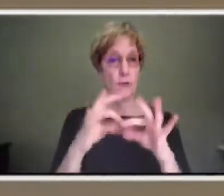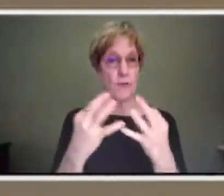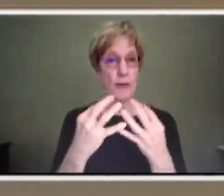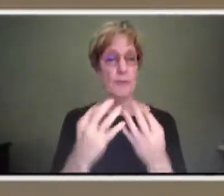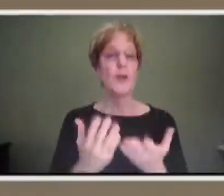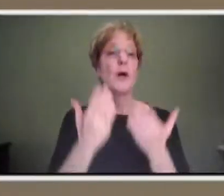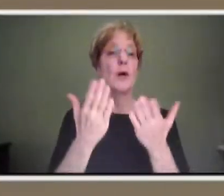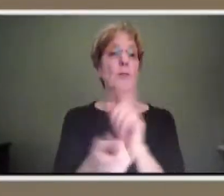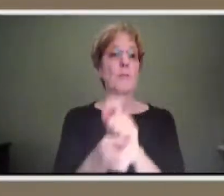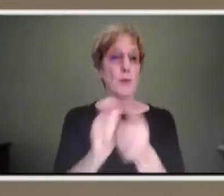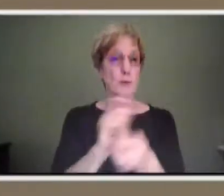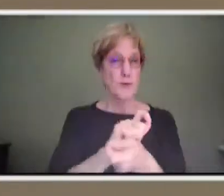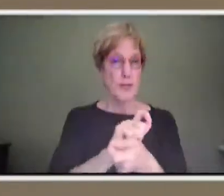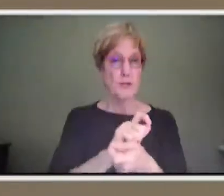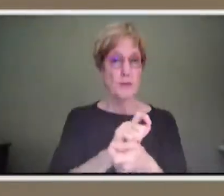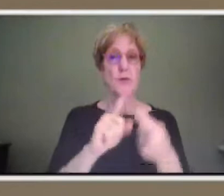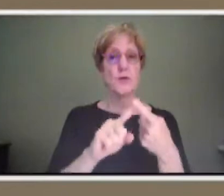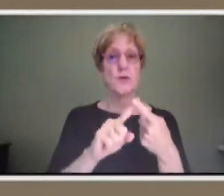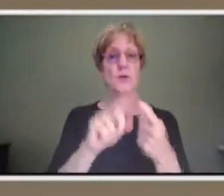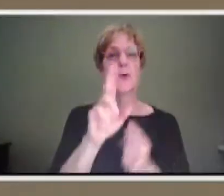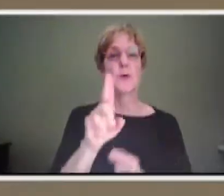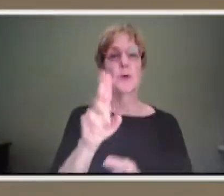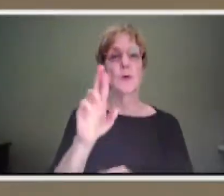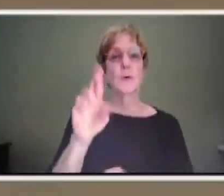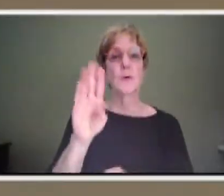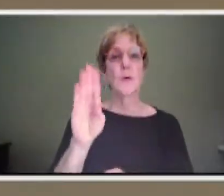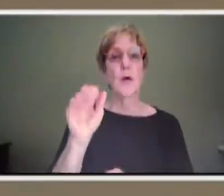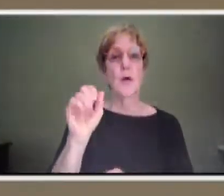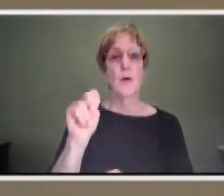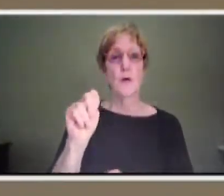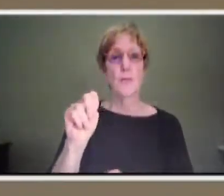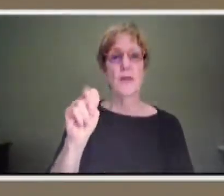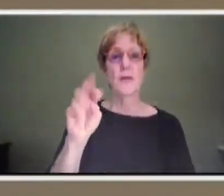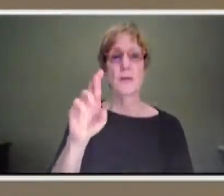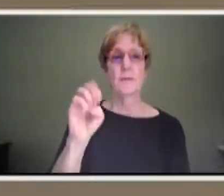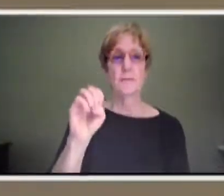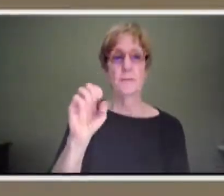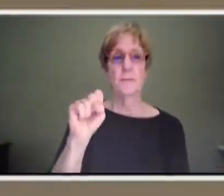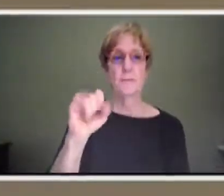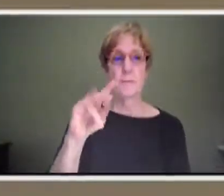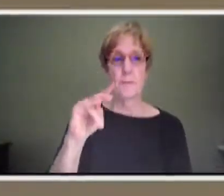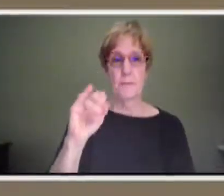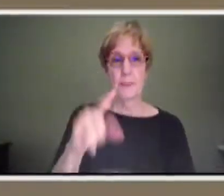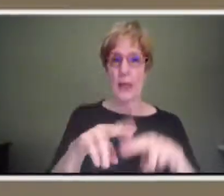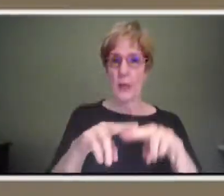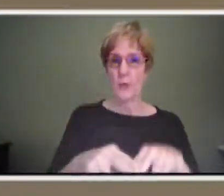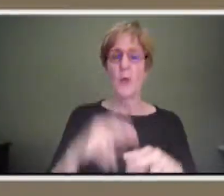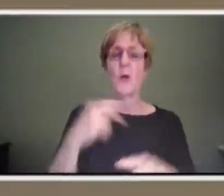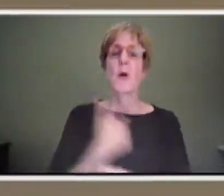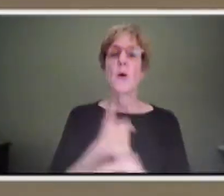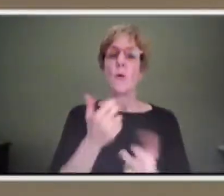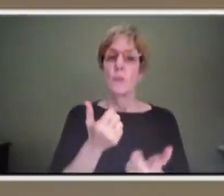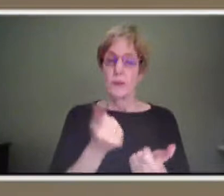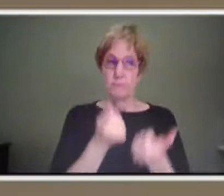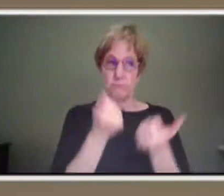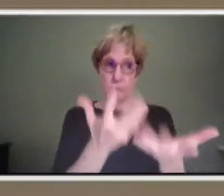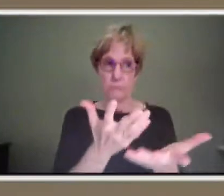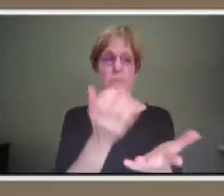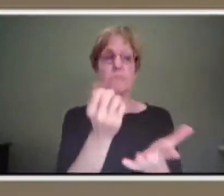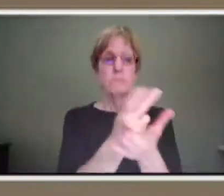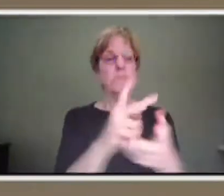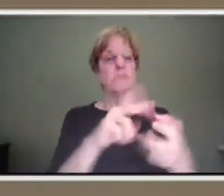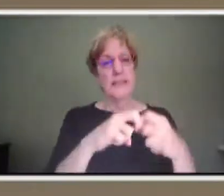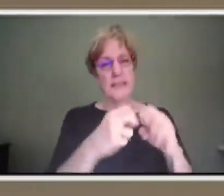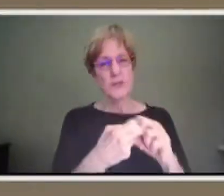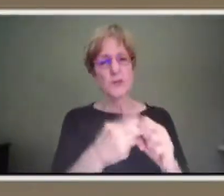is UR2 Urban Residential Conditional. Staff recommends approval of this petition upon resolution of outstanding issues related